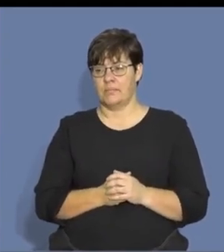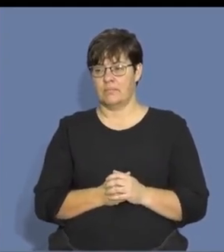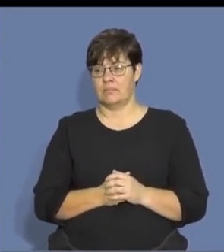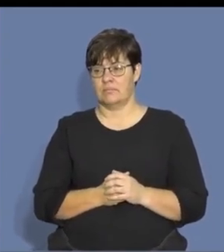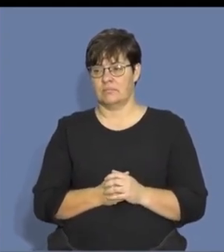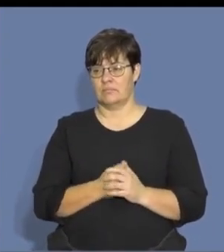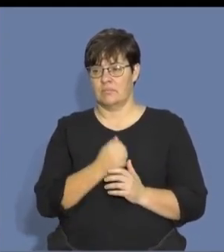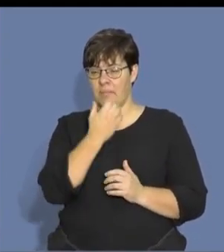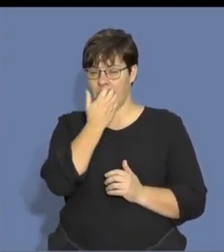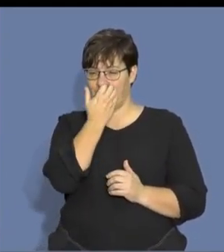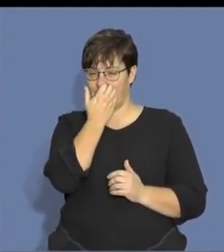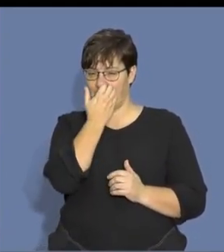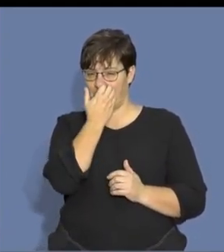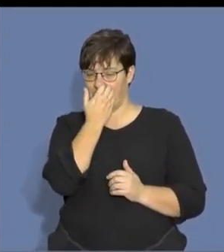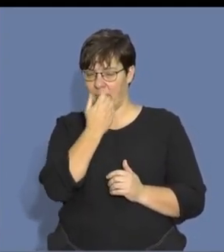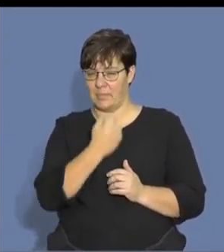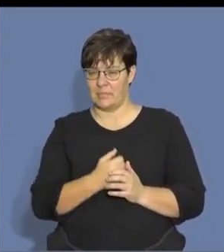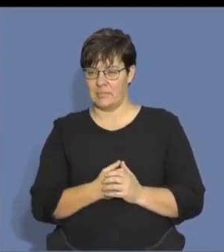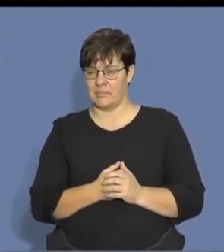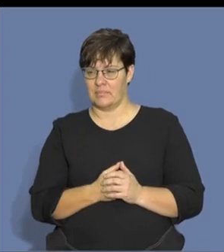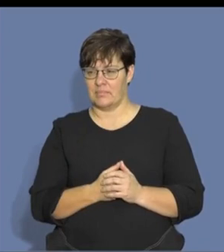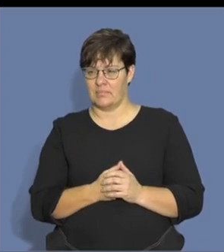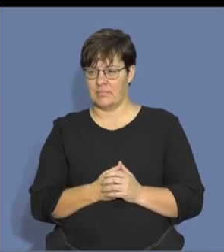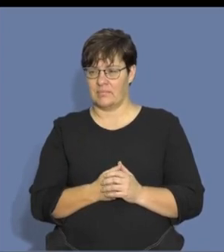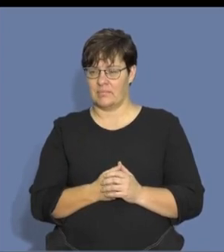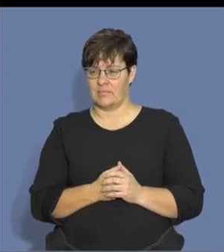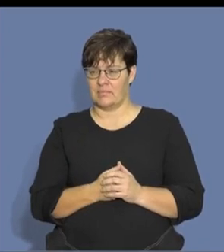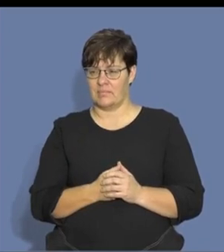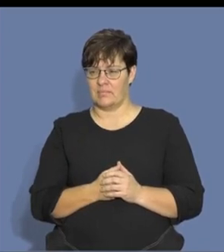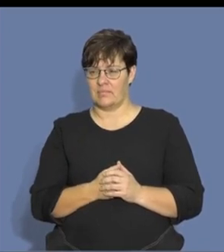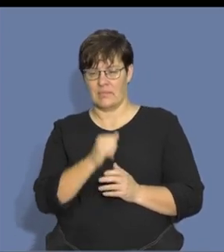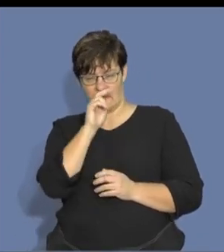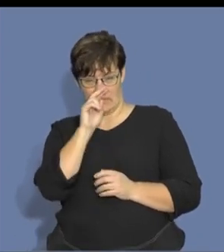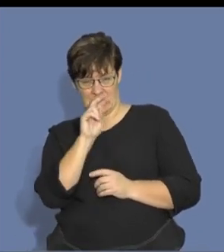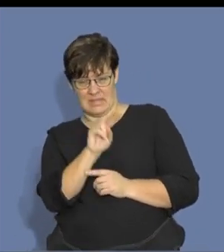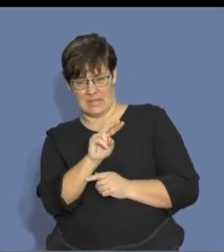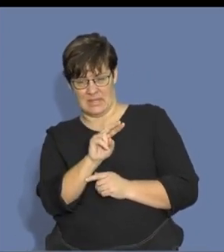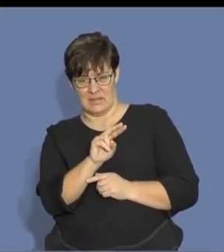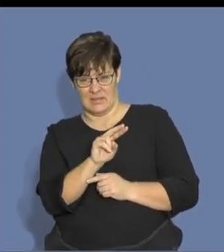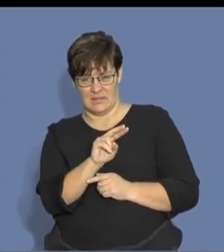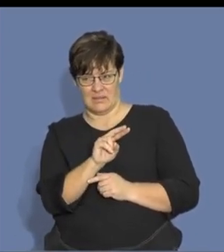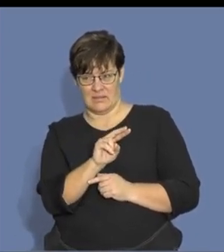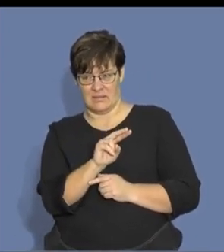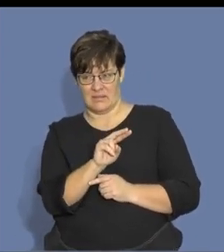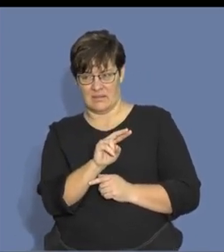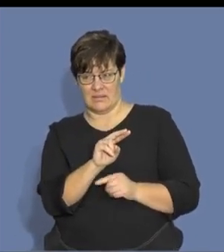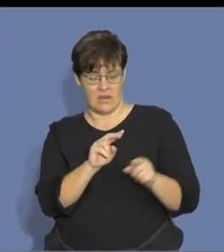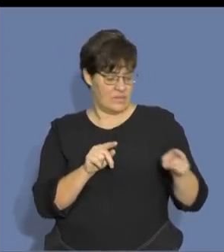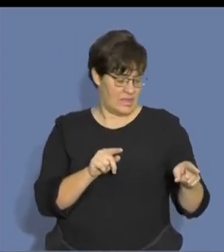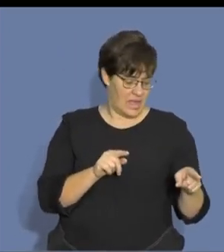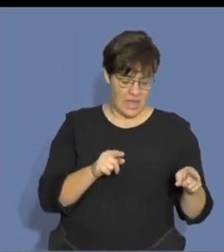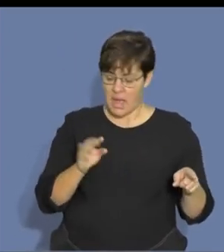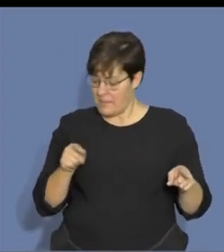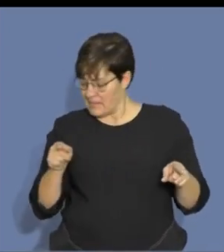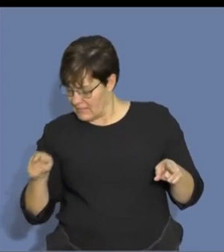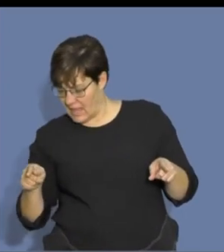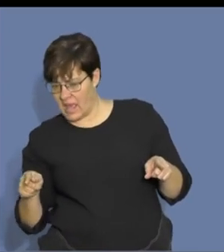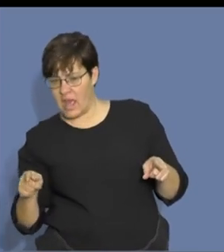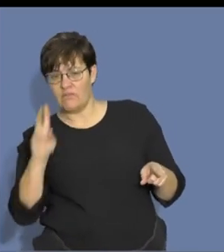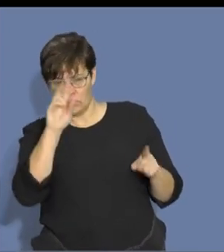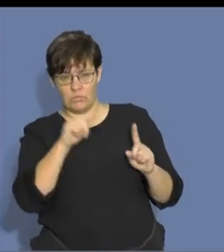there, minus root 3. Now, do you see that there's actually 2 points, there and